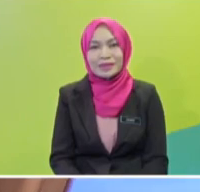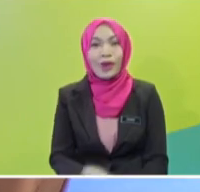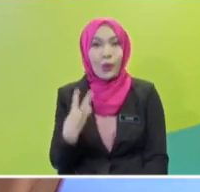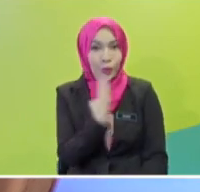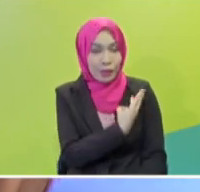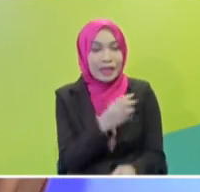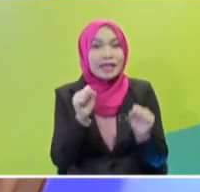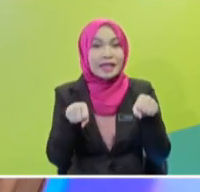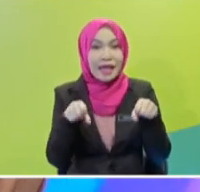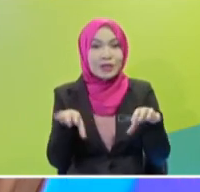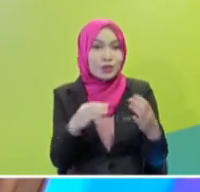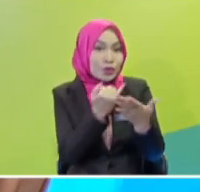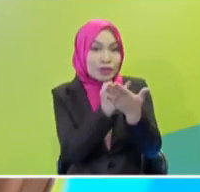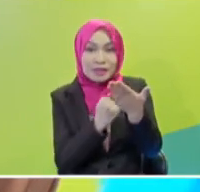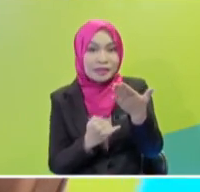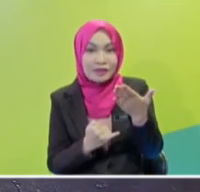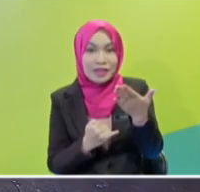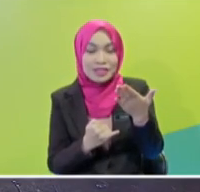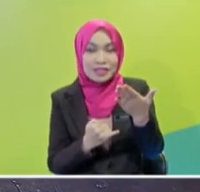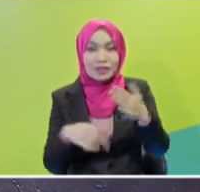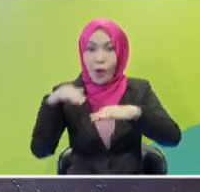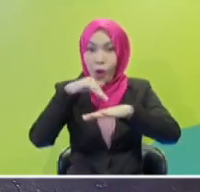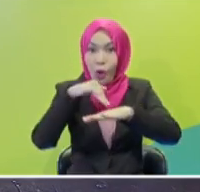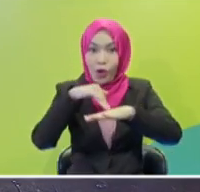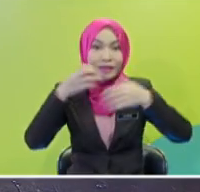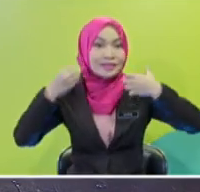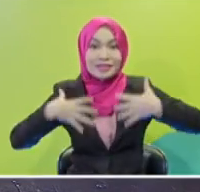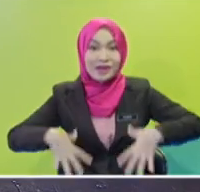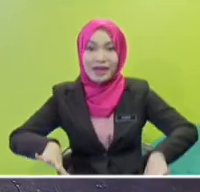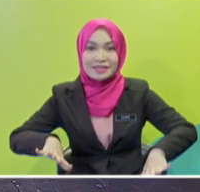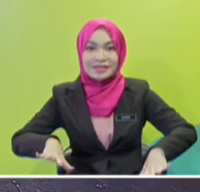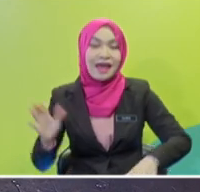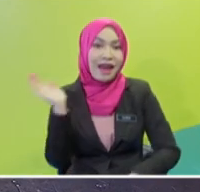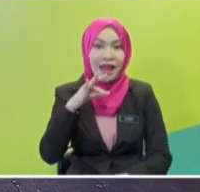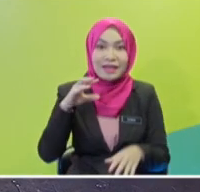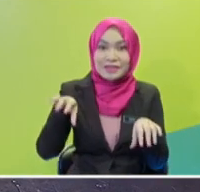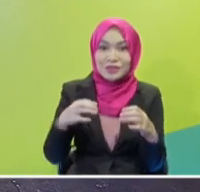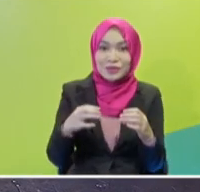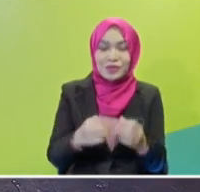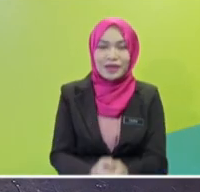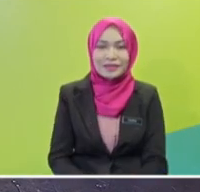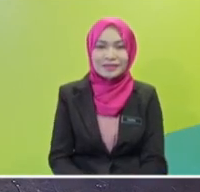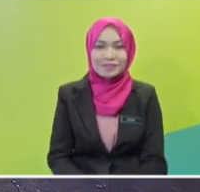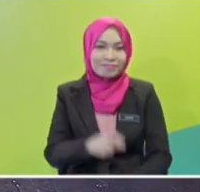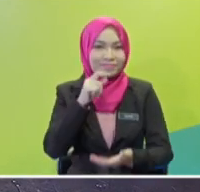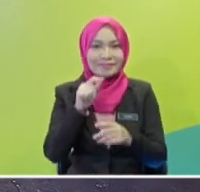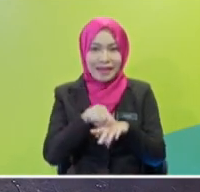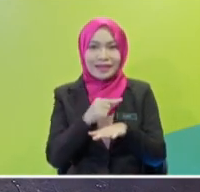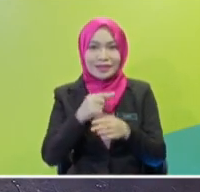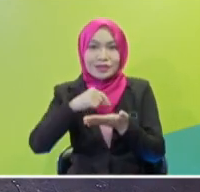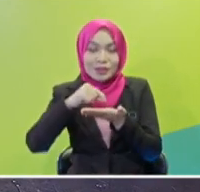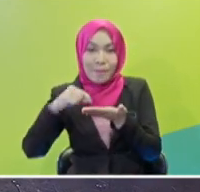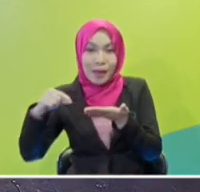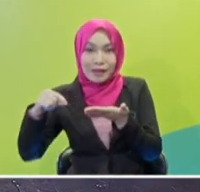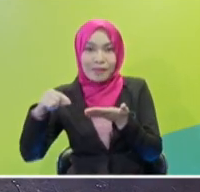some decorations on our dress. Ooh. Ah, let's decorate our dress. So we're going to use our marker pen. Use our marker pen.